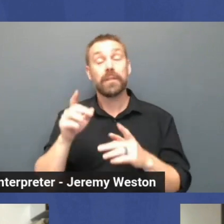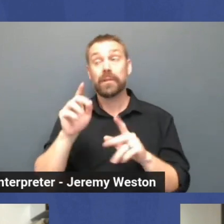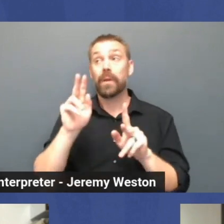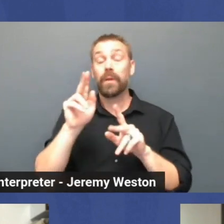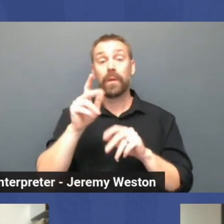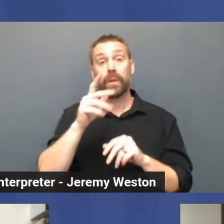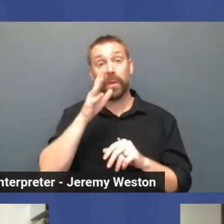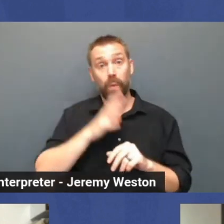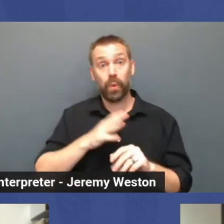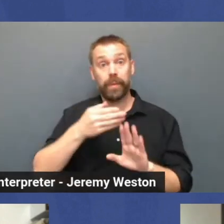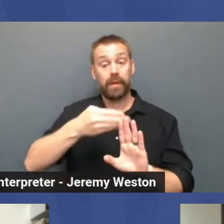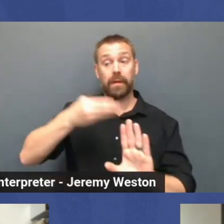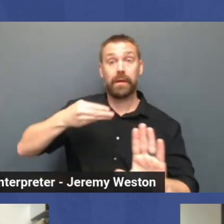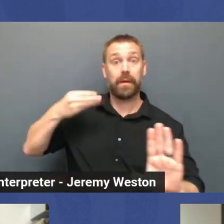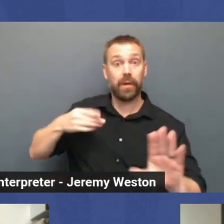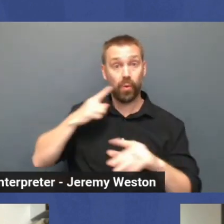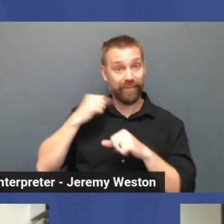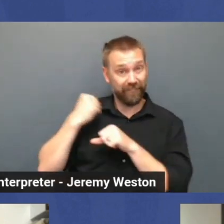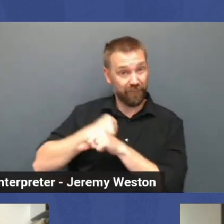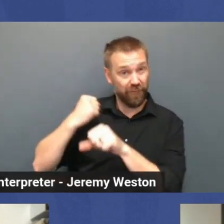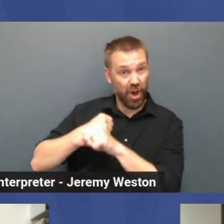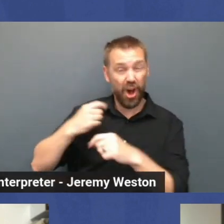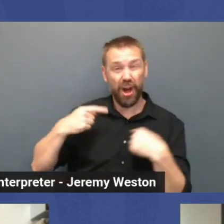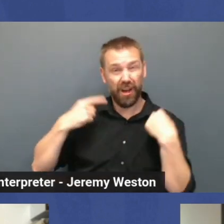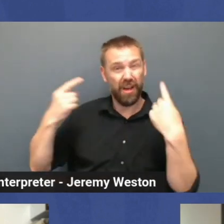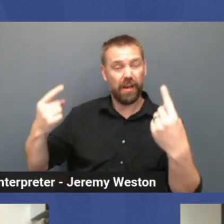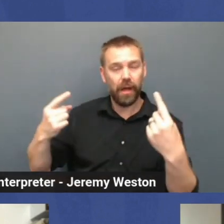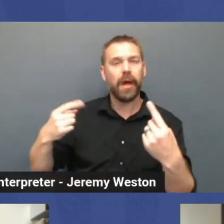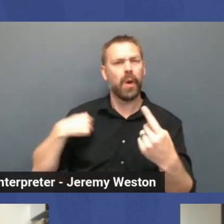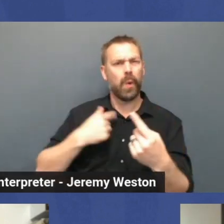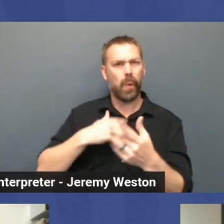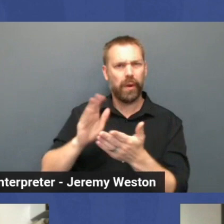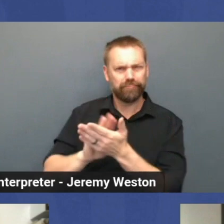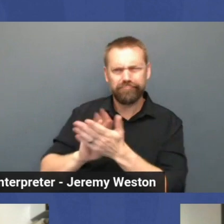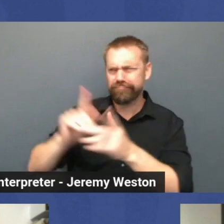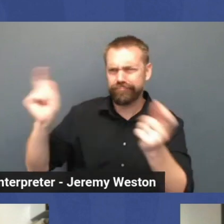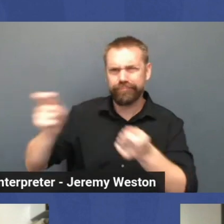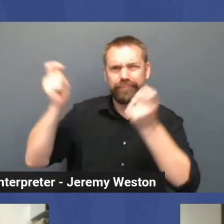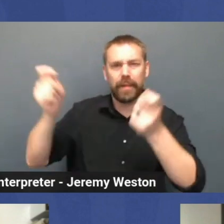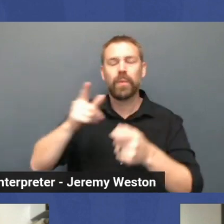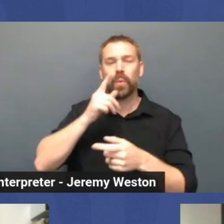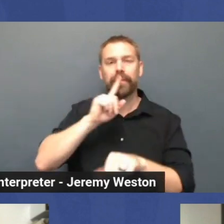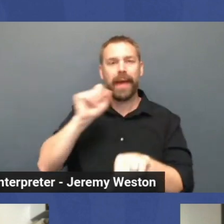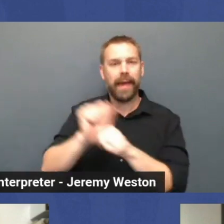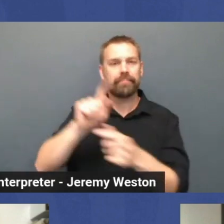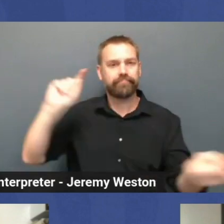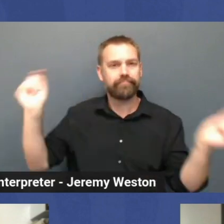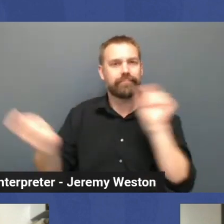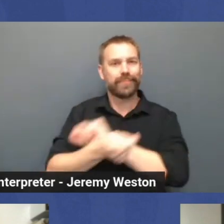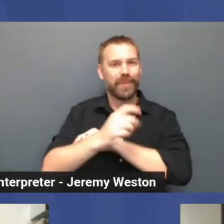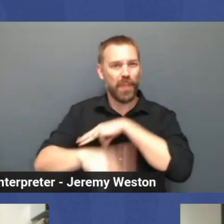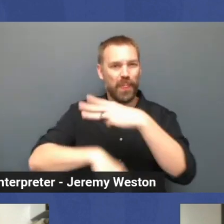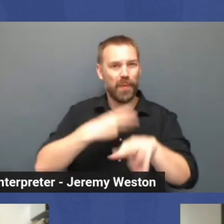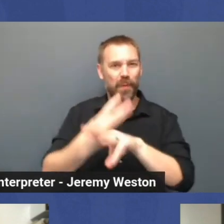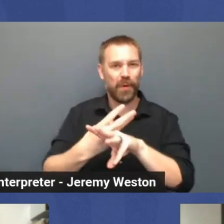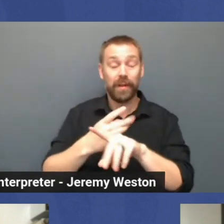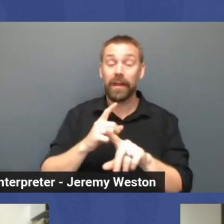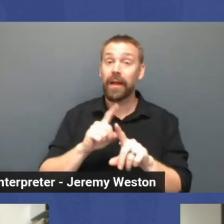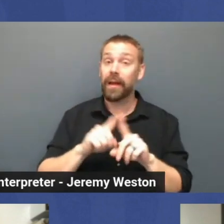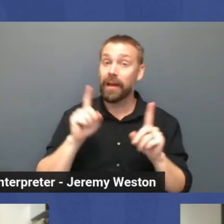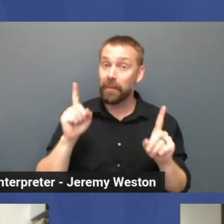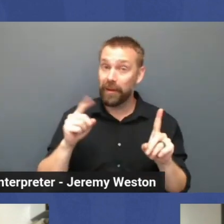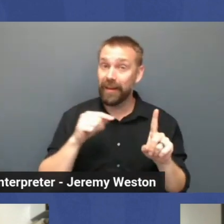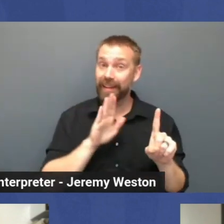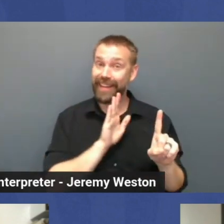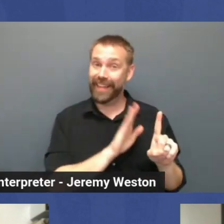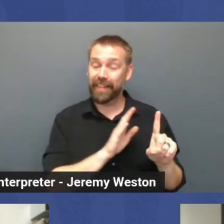done our bidding, who have fought for us, who have made revolutions in this world. But y'all never talk about the mental toll it took for them to